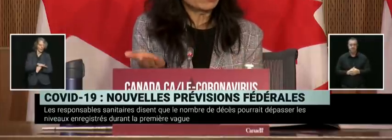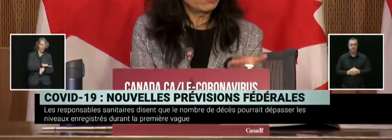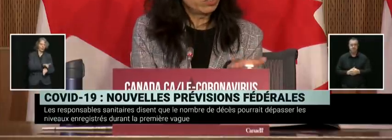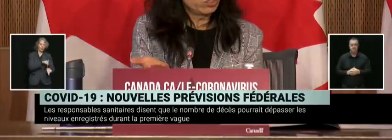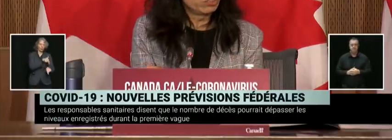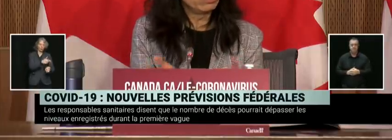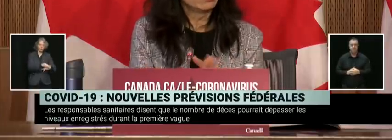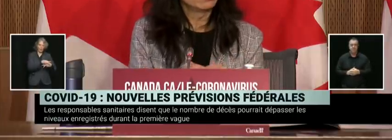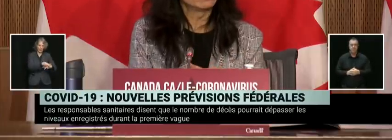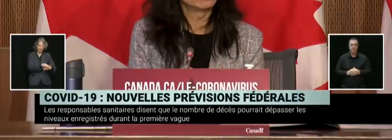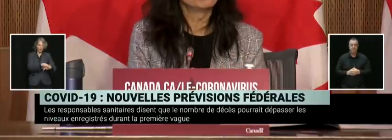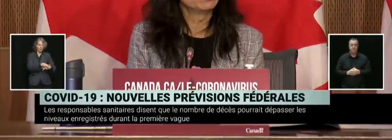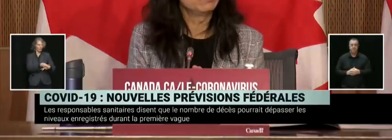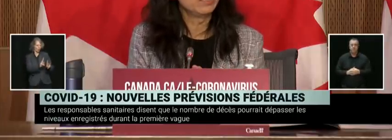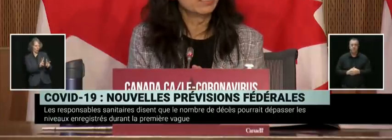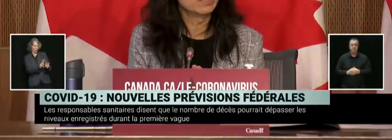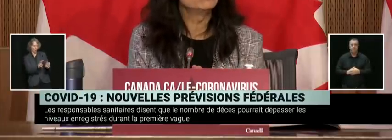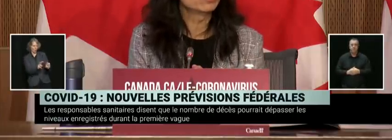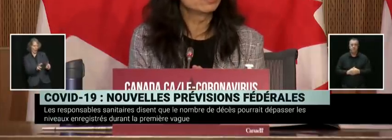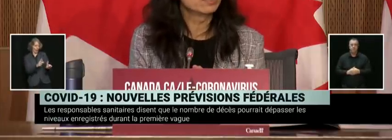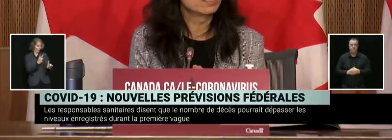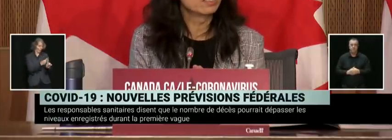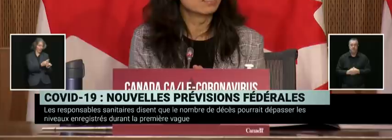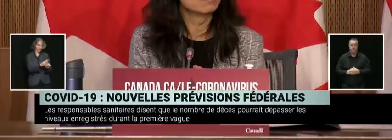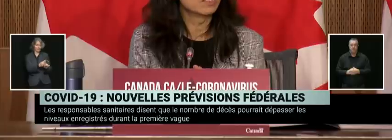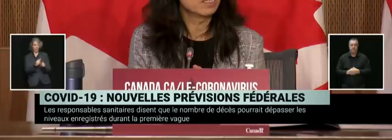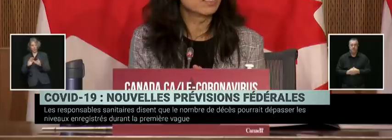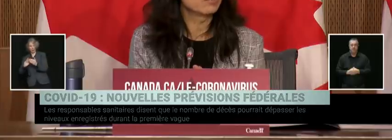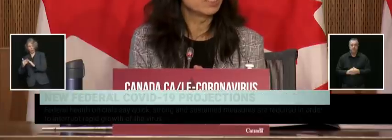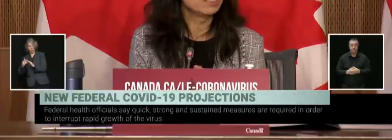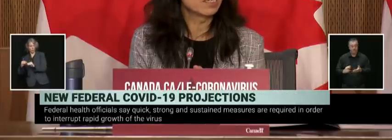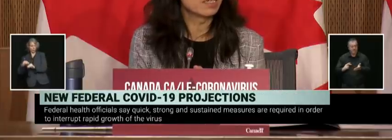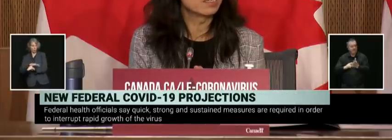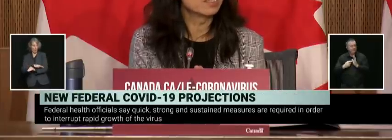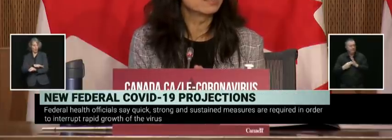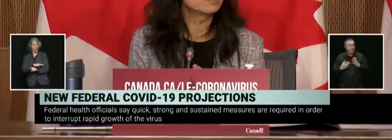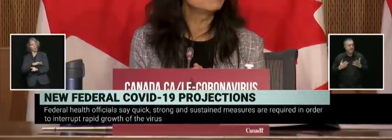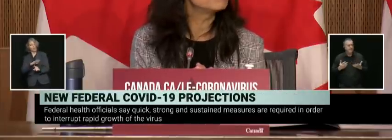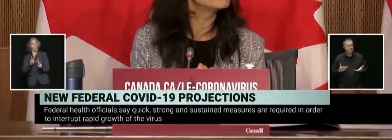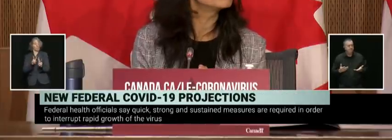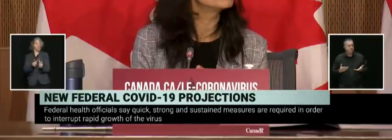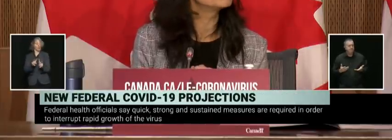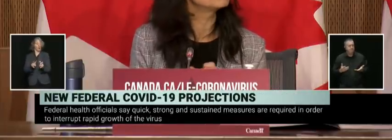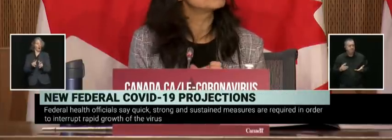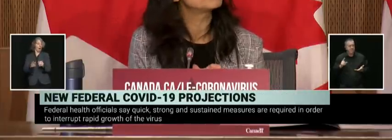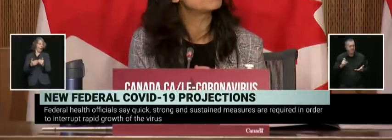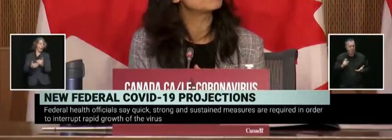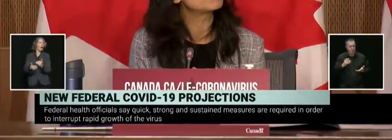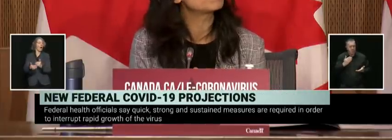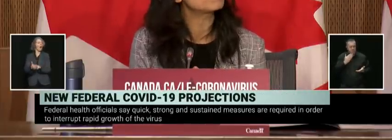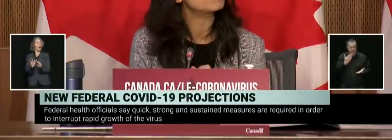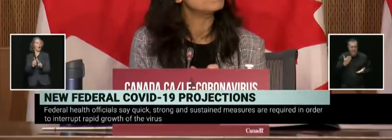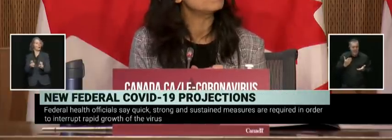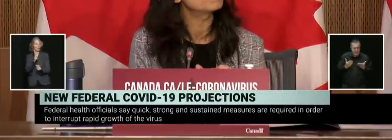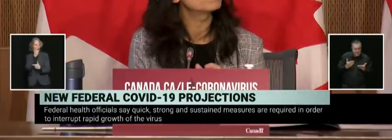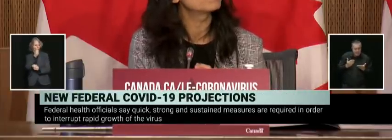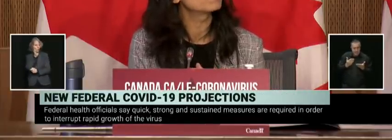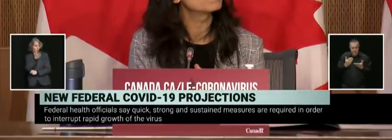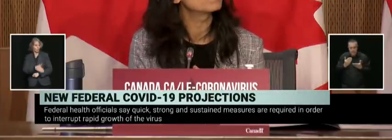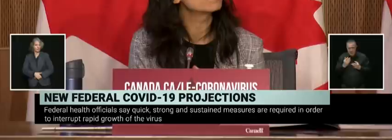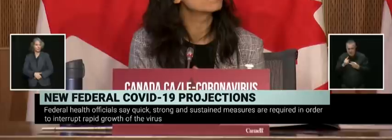the effect of the two would be an interesting thing that we need to analyze. Can you just clarify really quickly if